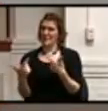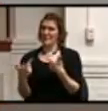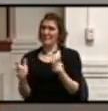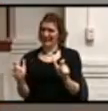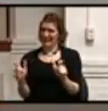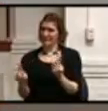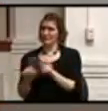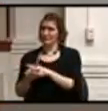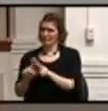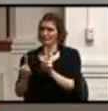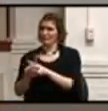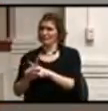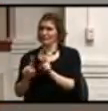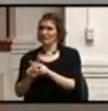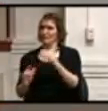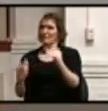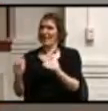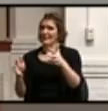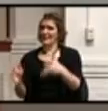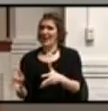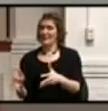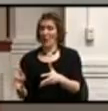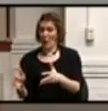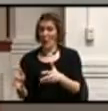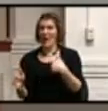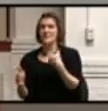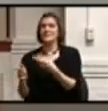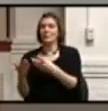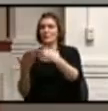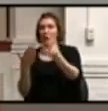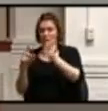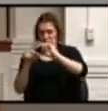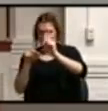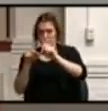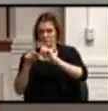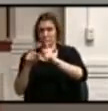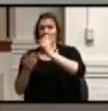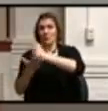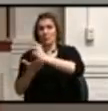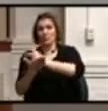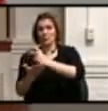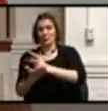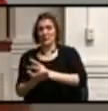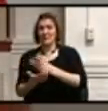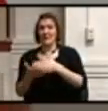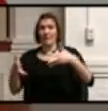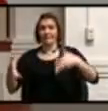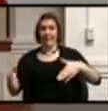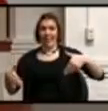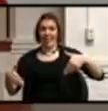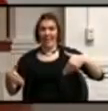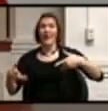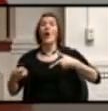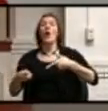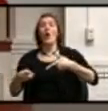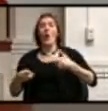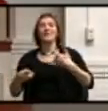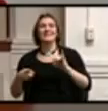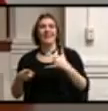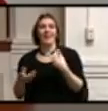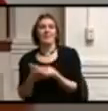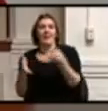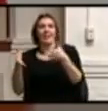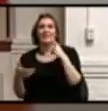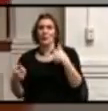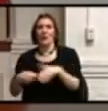large assigned fund balance there. We did have a lot of projects that we hadn't done yet, and that's why that balance is as